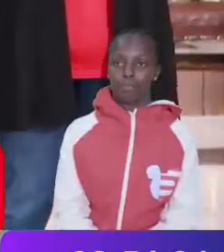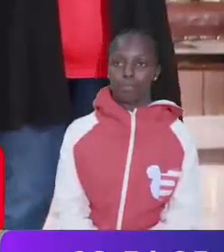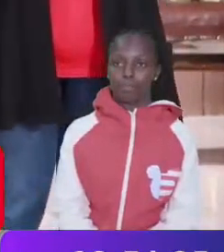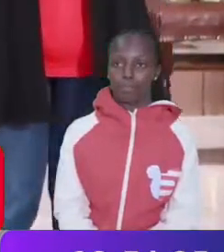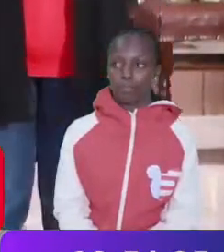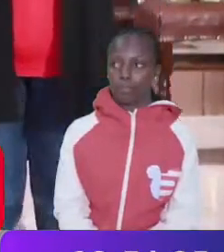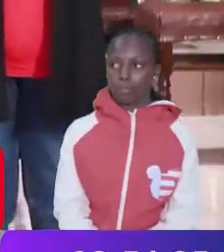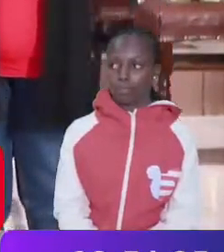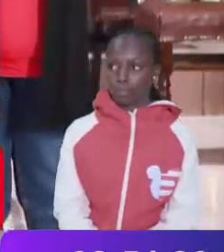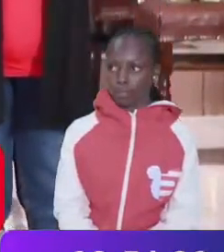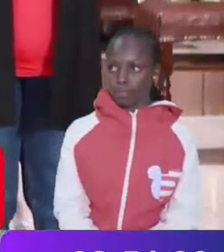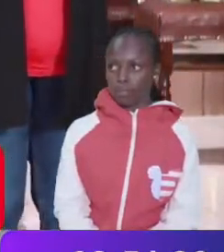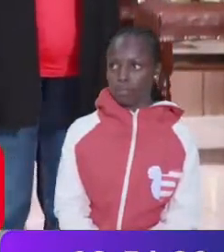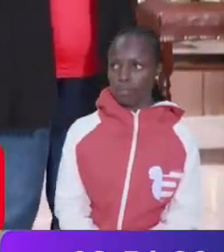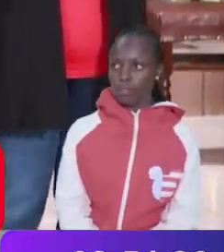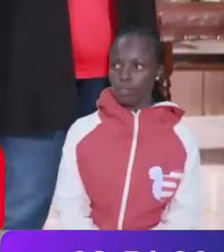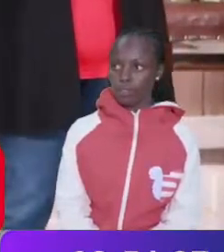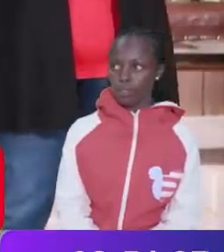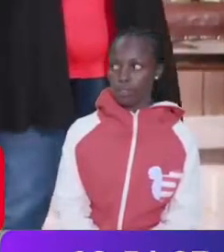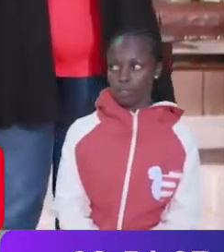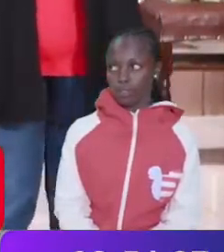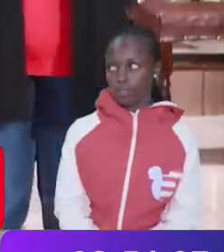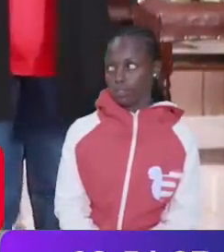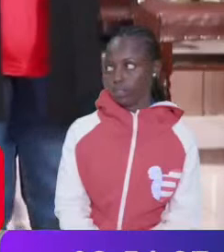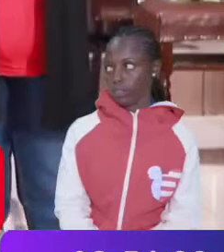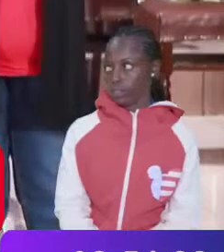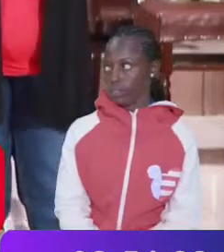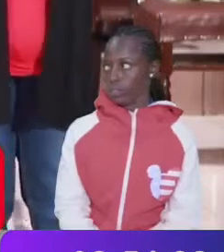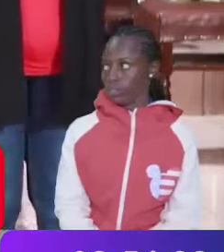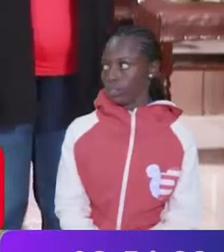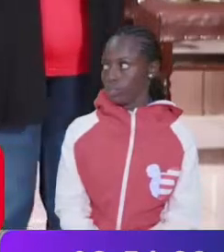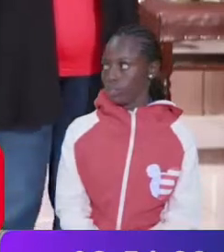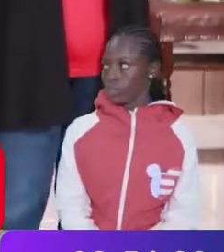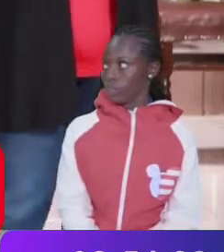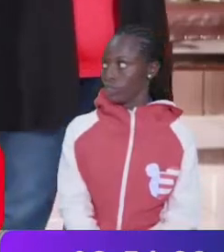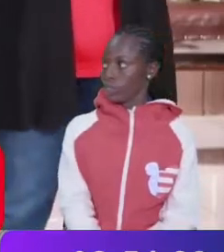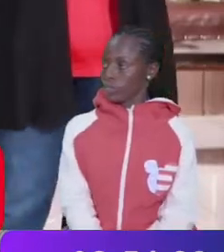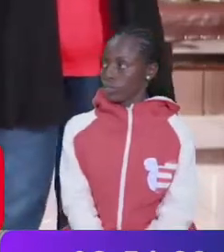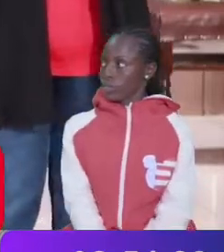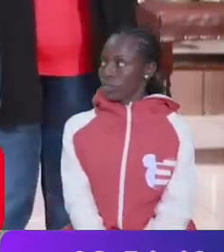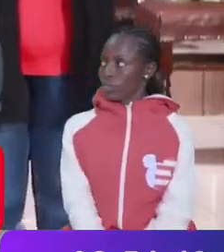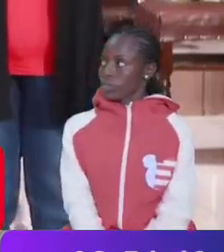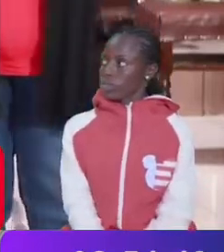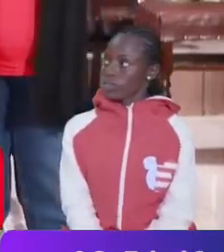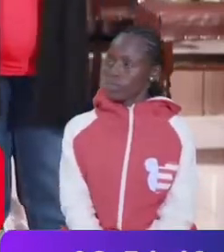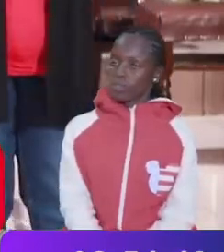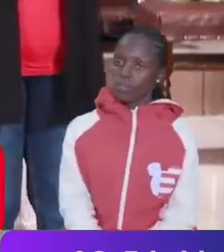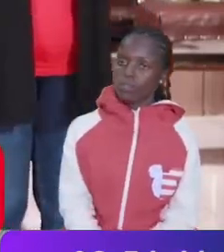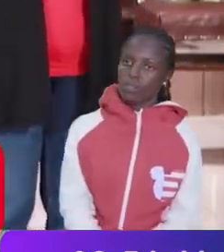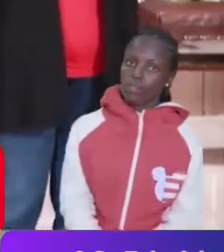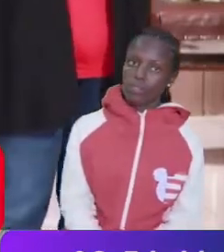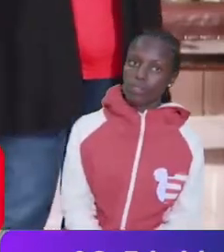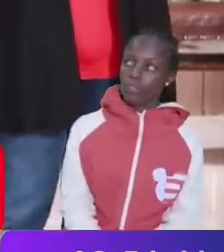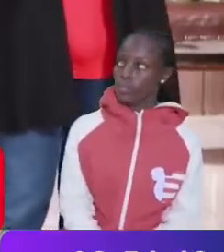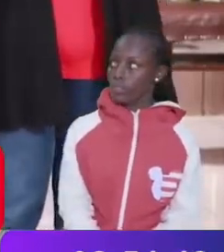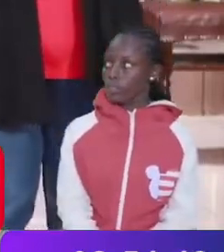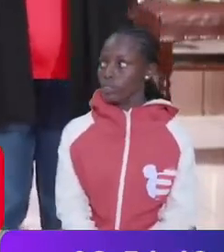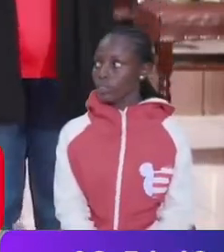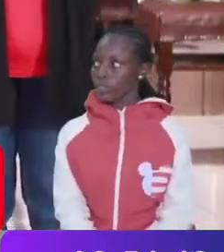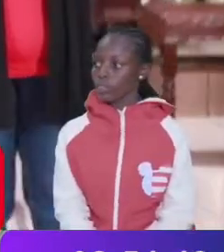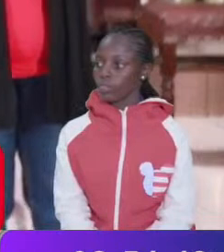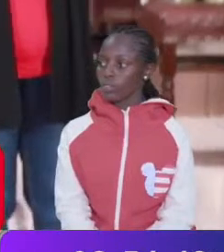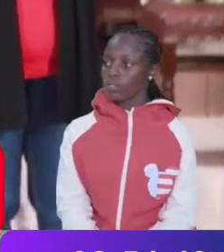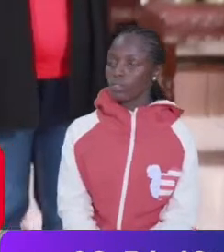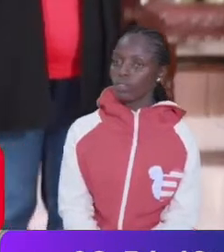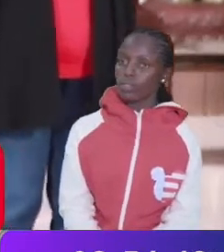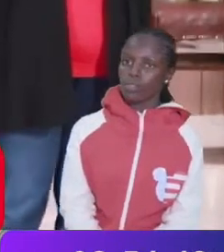Pokea sifa, wewe uishie milele. Ni asante kwa ukuu wako, ni asante kwa uaminifu wako Jehovah. You are the Lord and you're awesome, oh